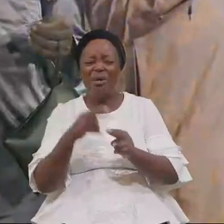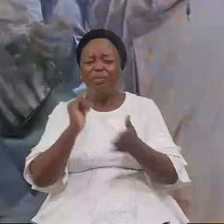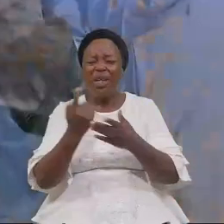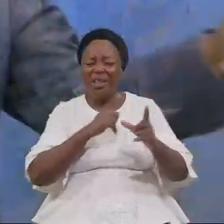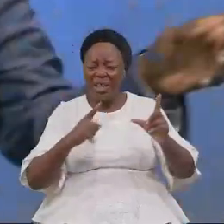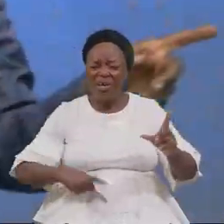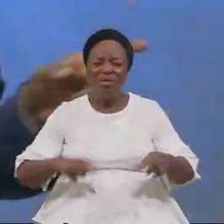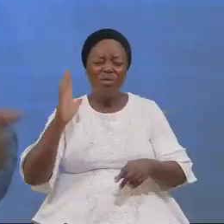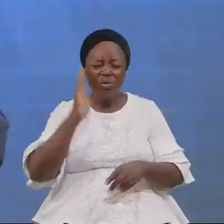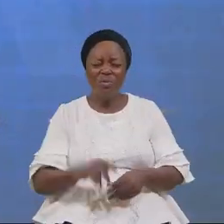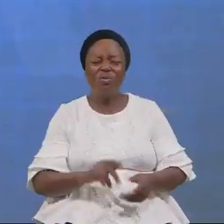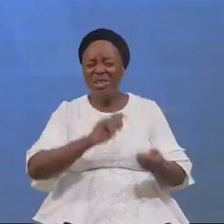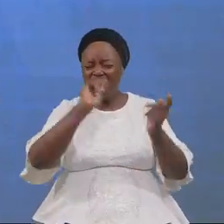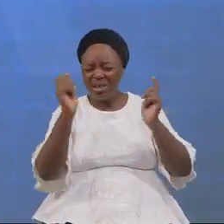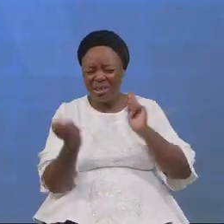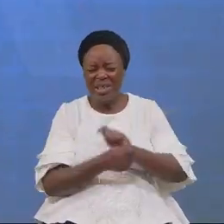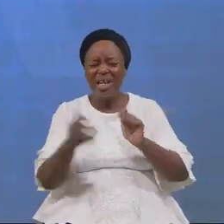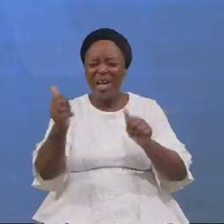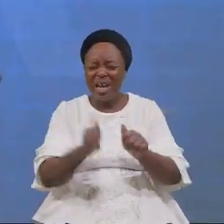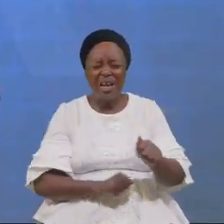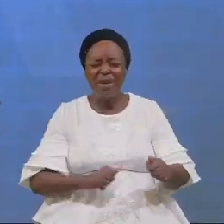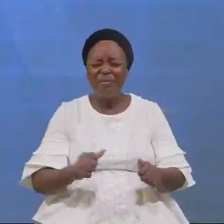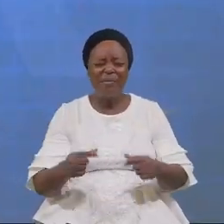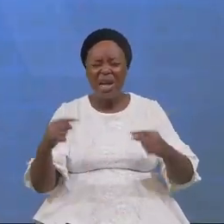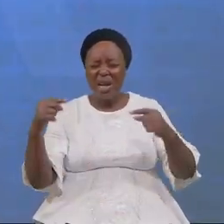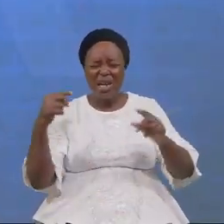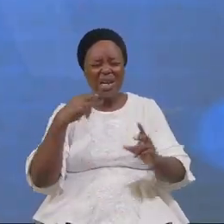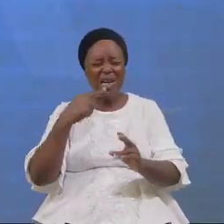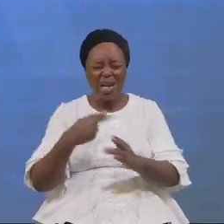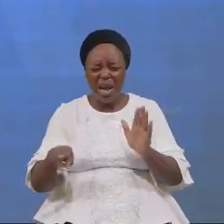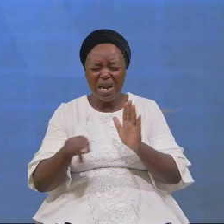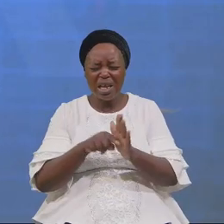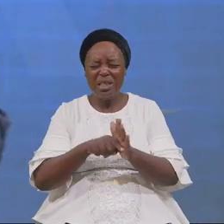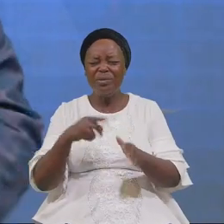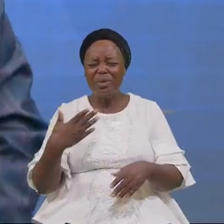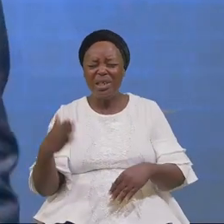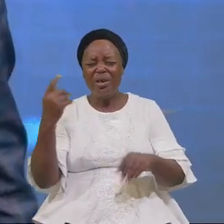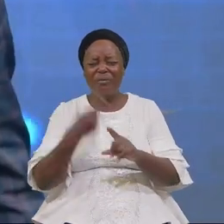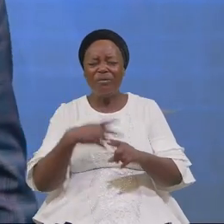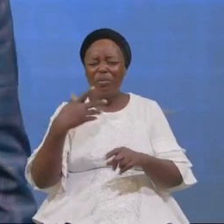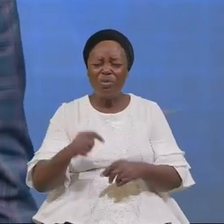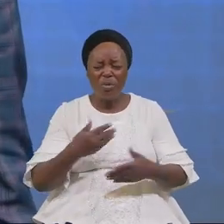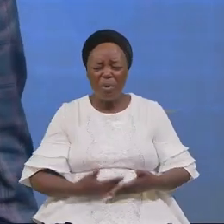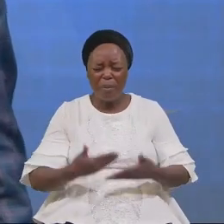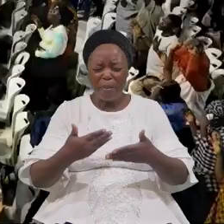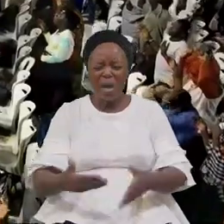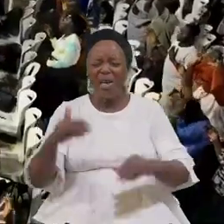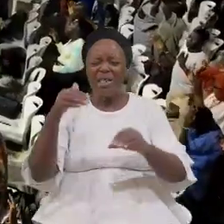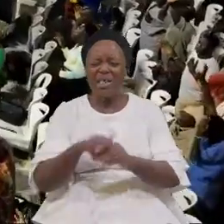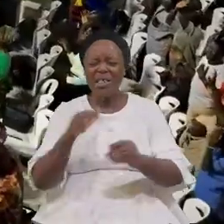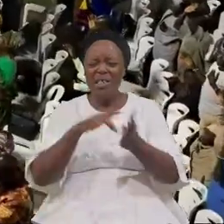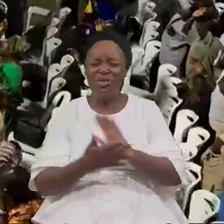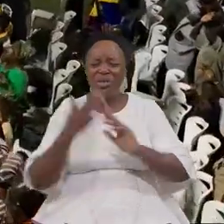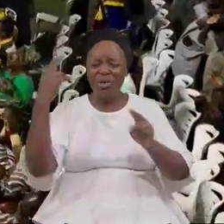will reverse every negative thing from your birth in Jesus'